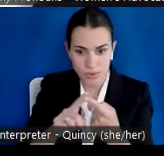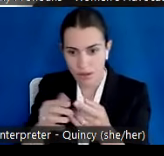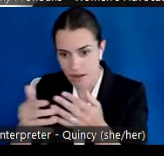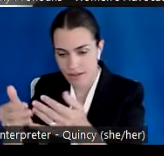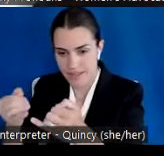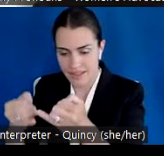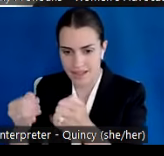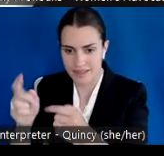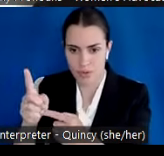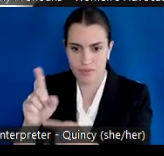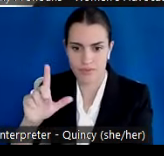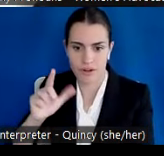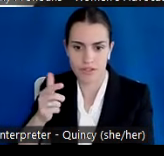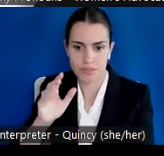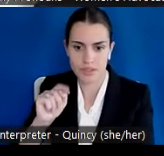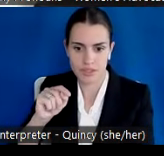for LGBTQIA2S+